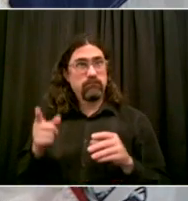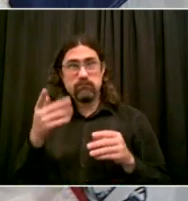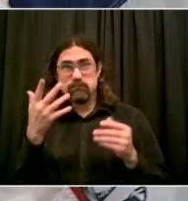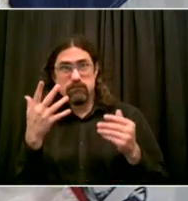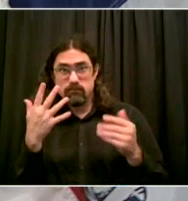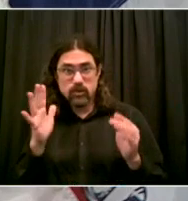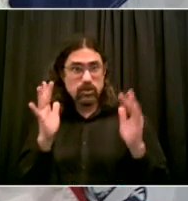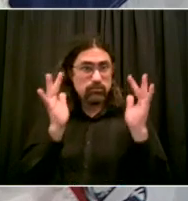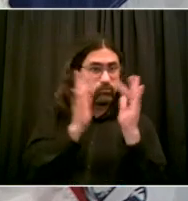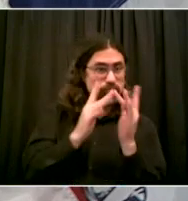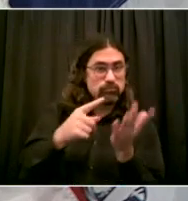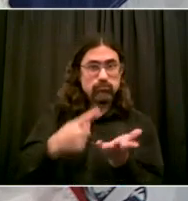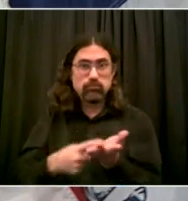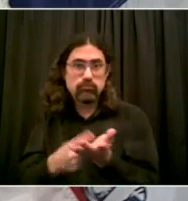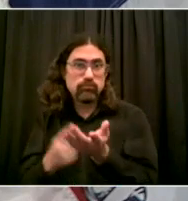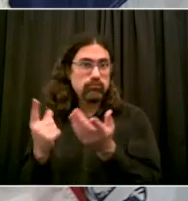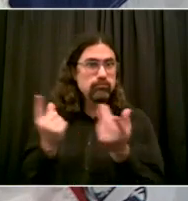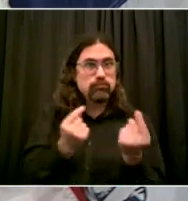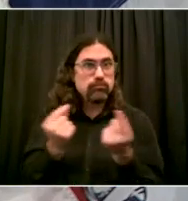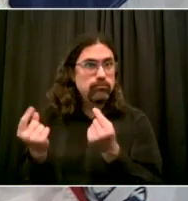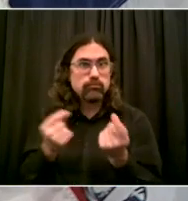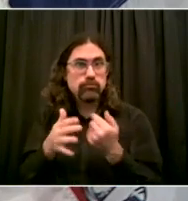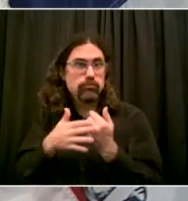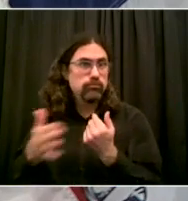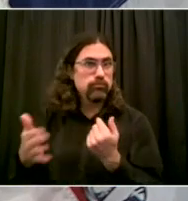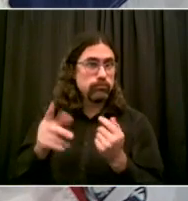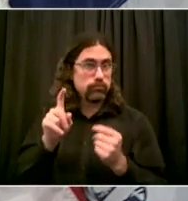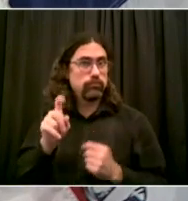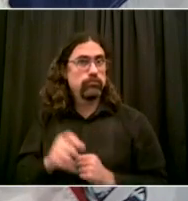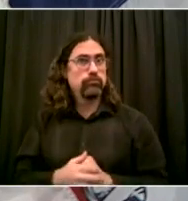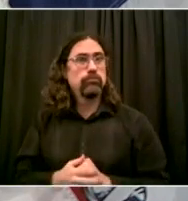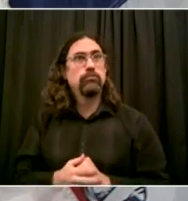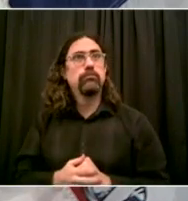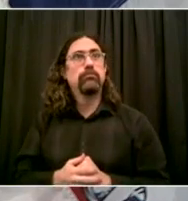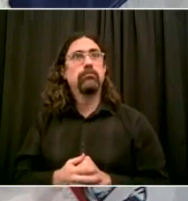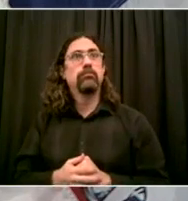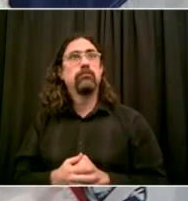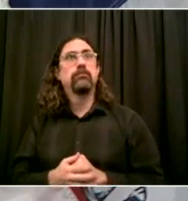incoming administration, start those conversations.